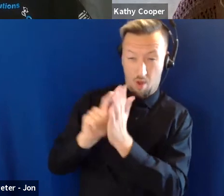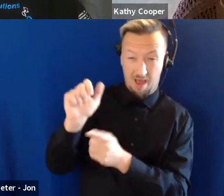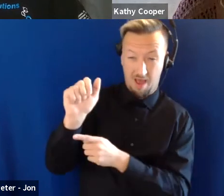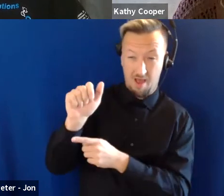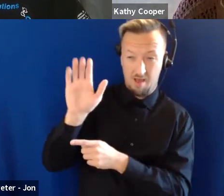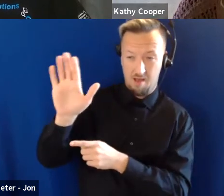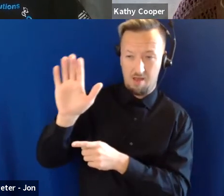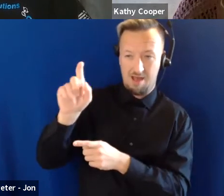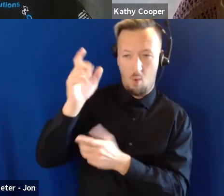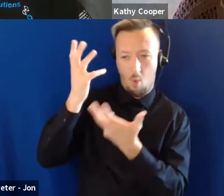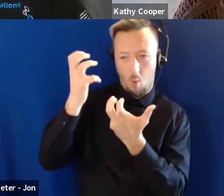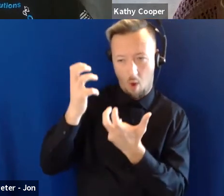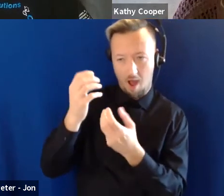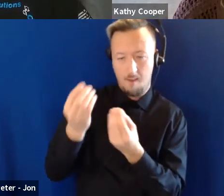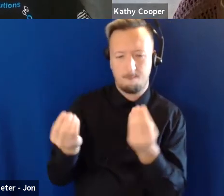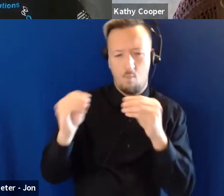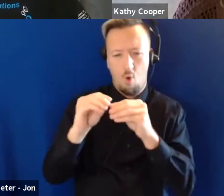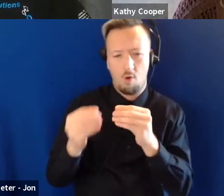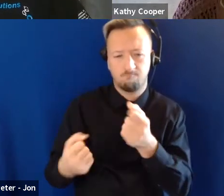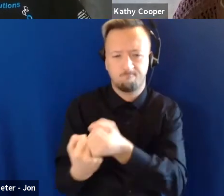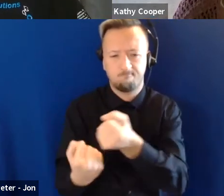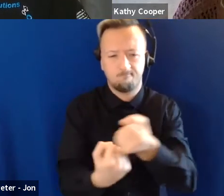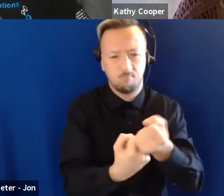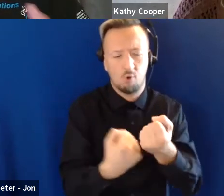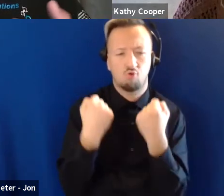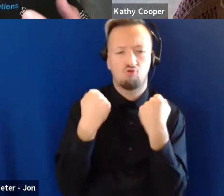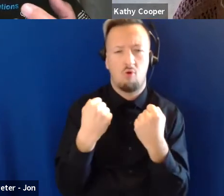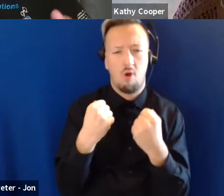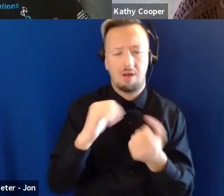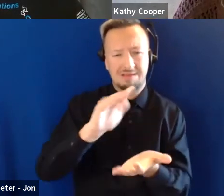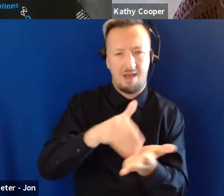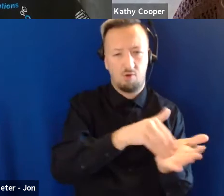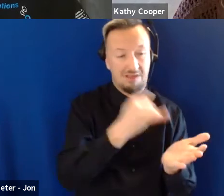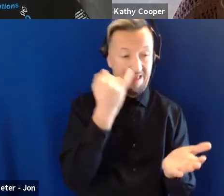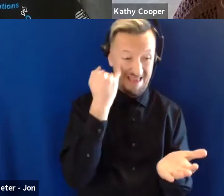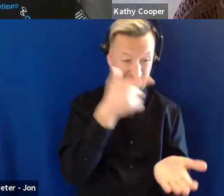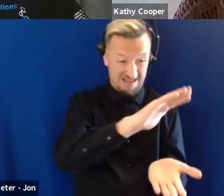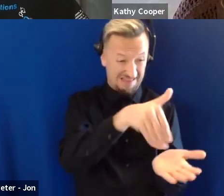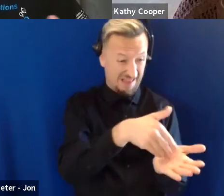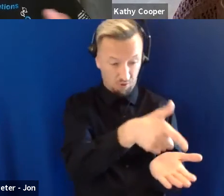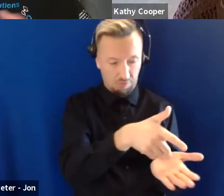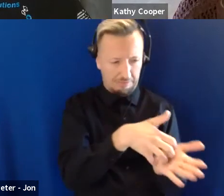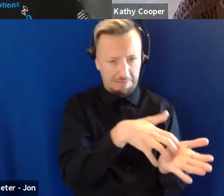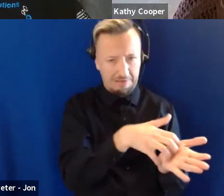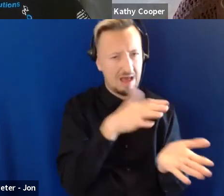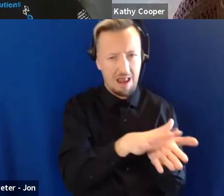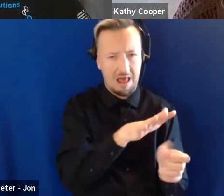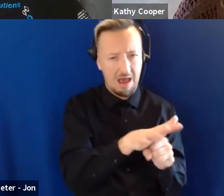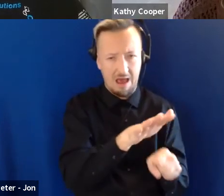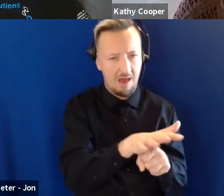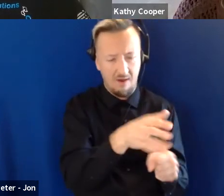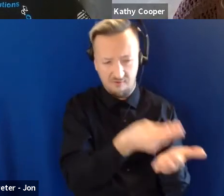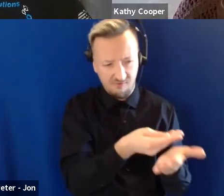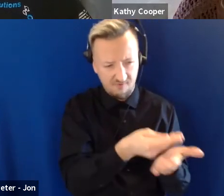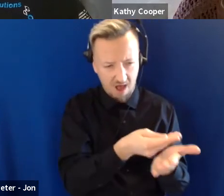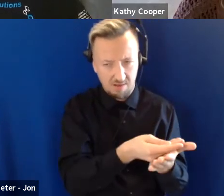very underfunded centers, should the CILs and SILC be looking for ways to give them additional new funds to make sure they're